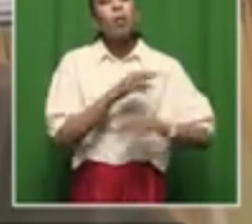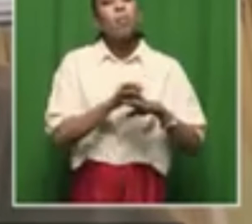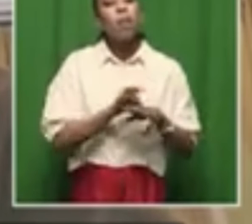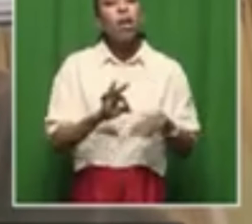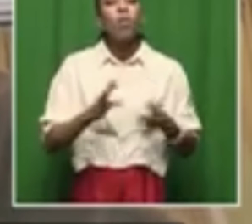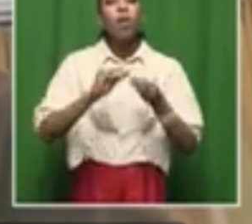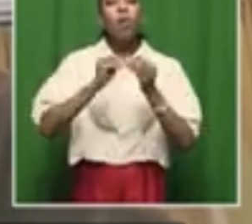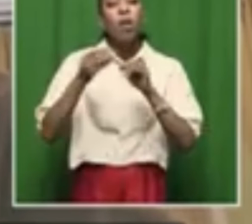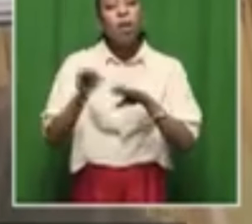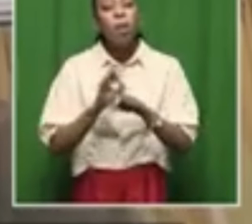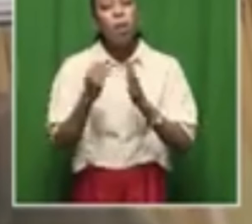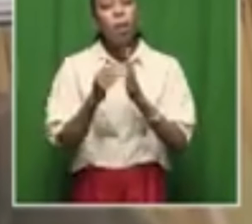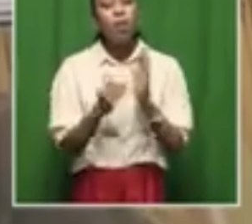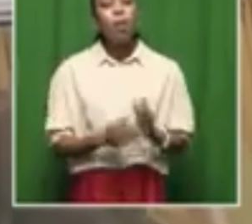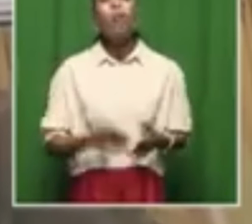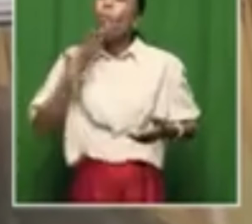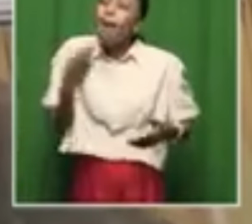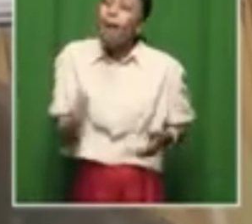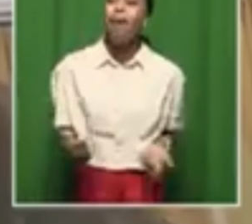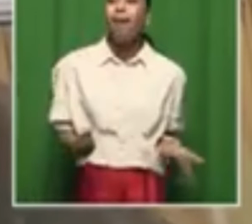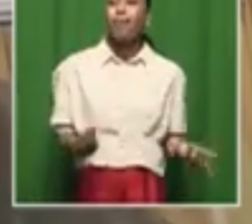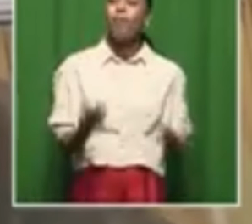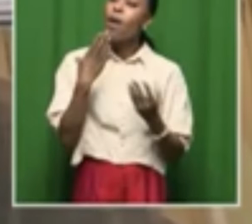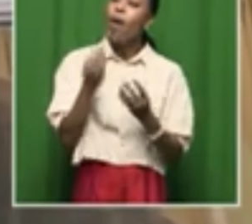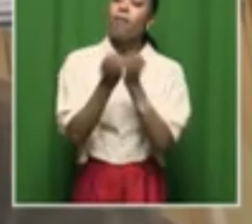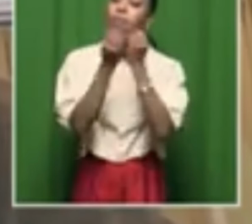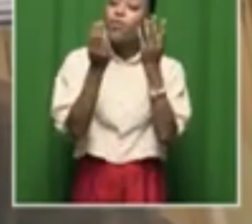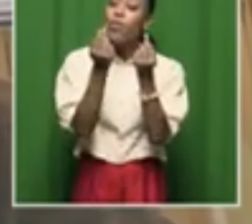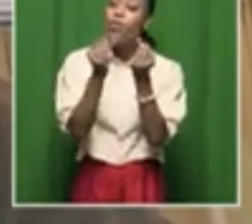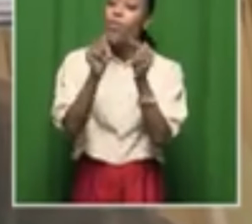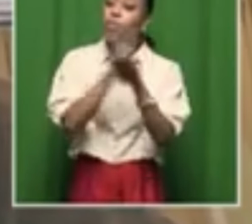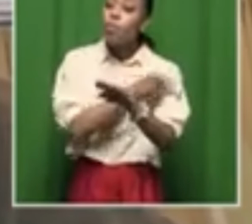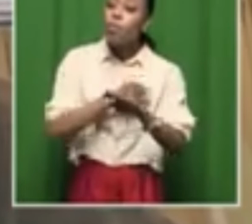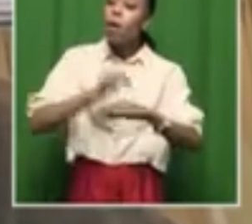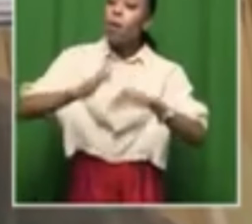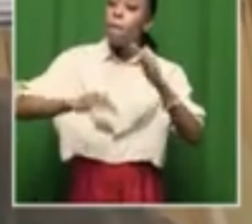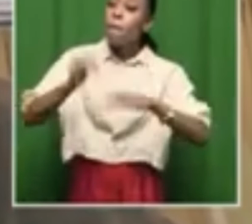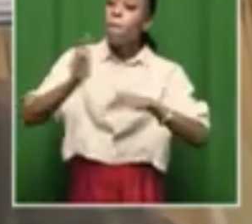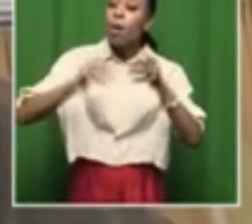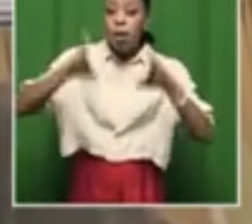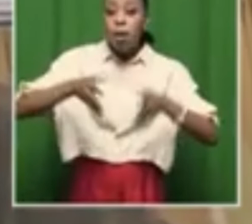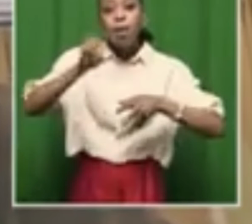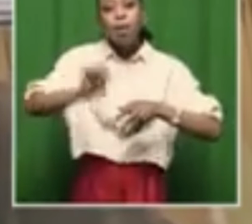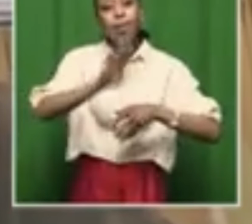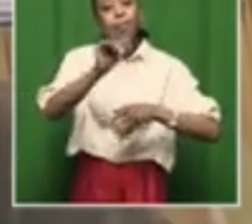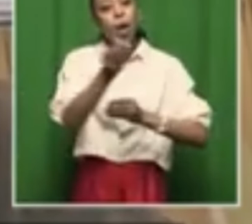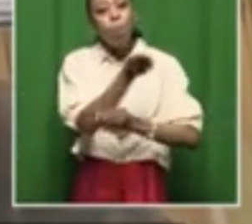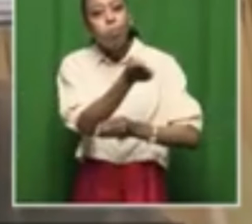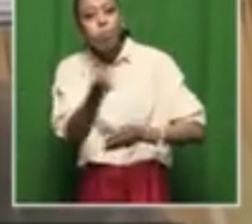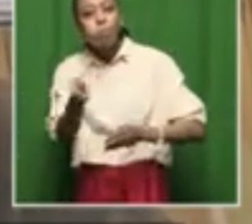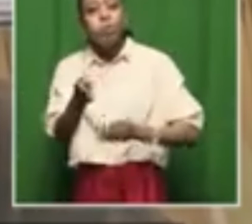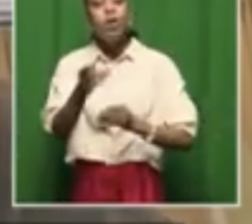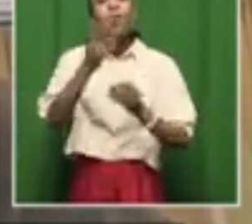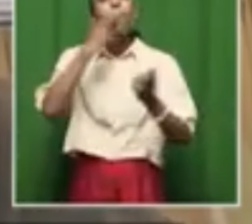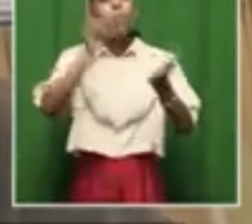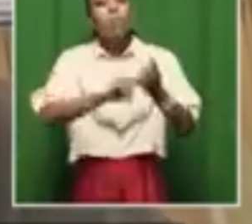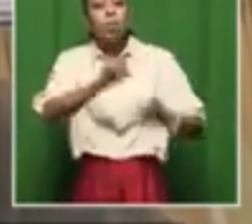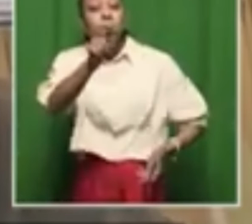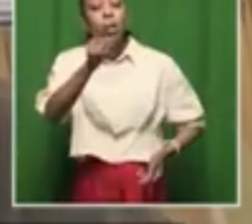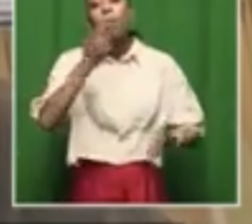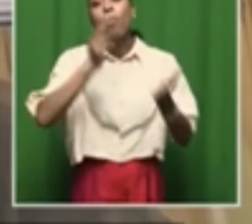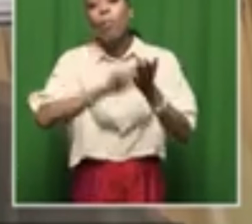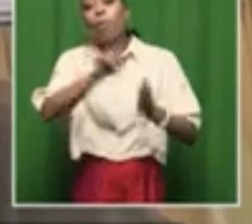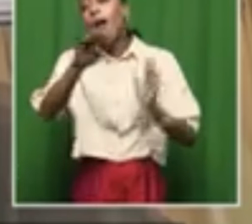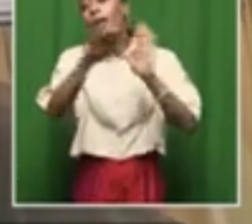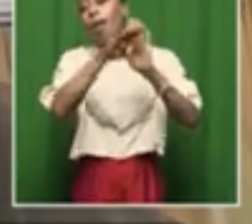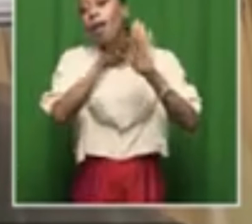or maintenance program. We do have. There are many new hospitals that are built in South Africa. And I'm promising you, I'm going to give you